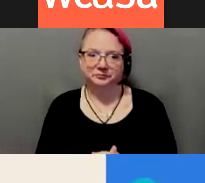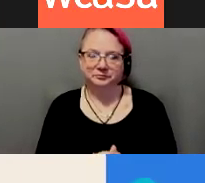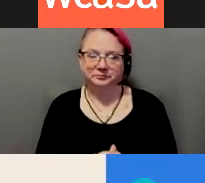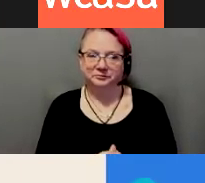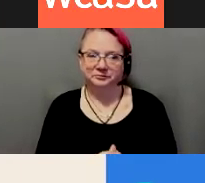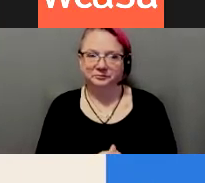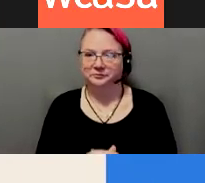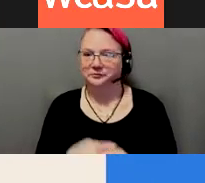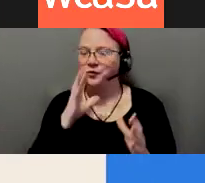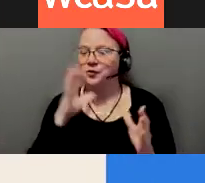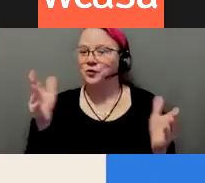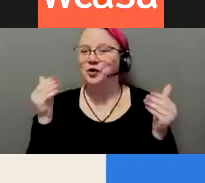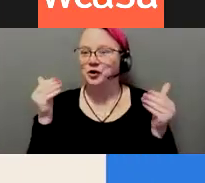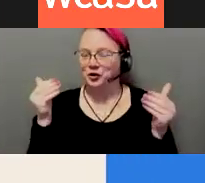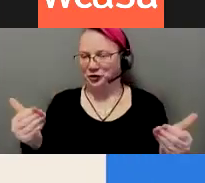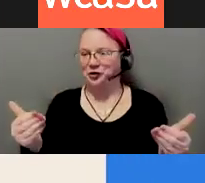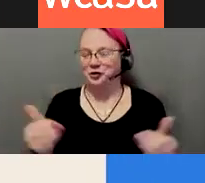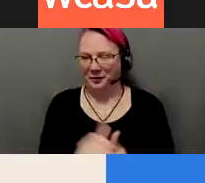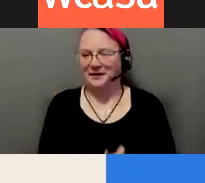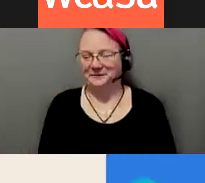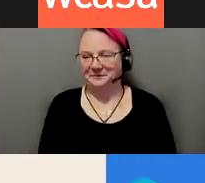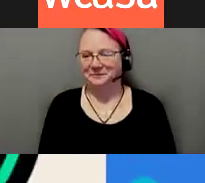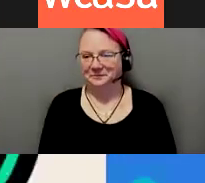We're going to go ahead and get started.